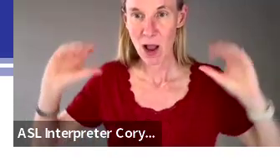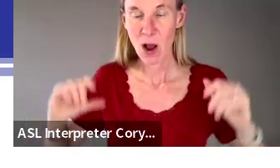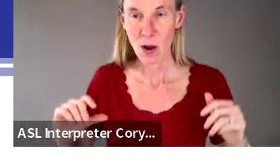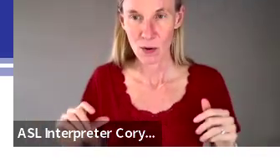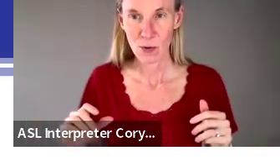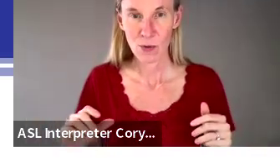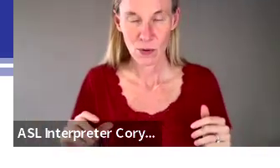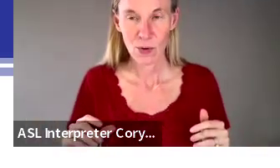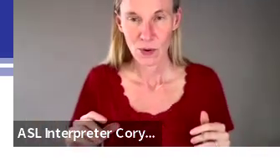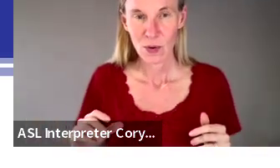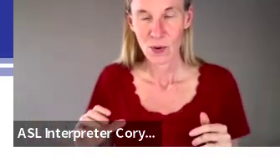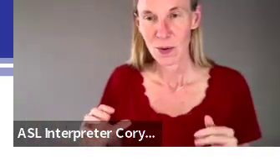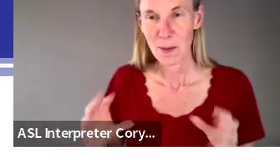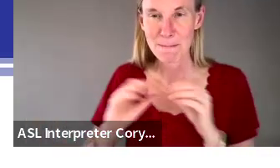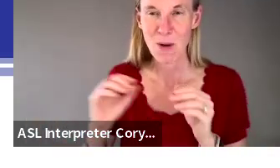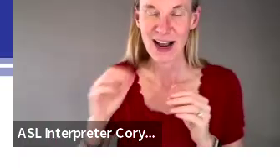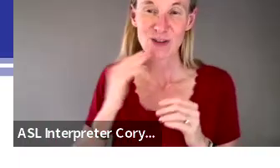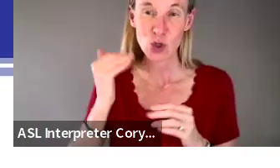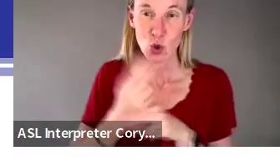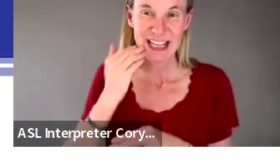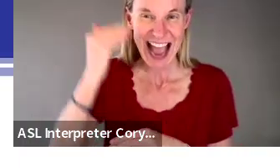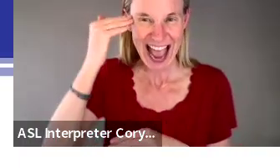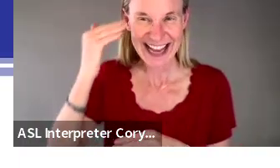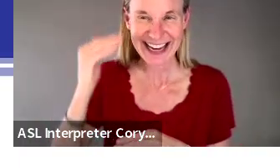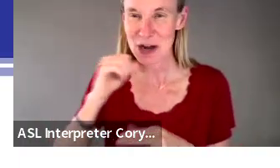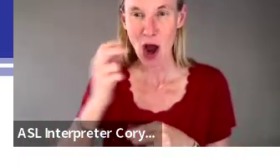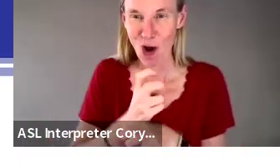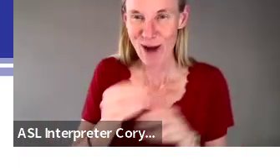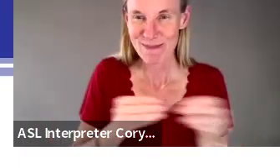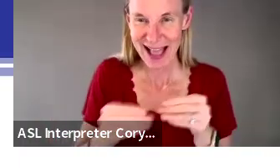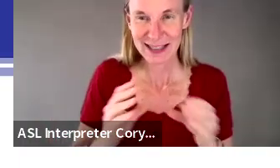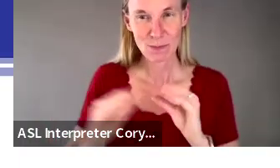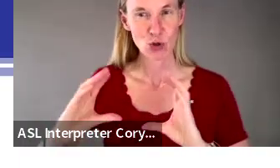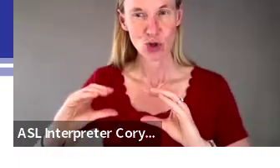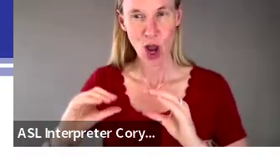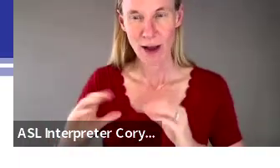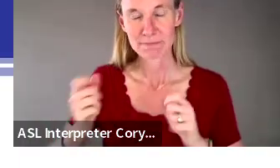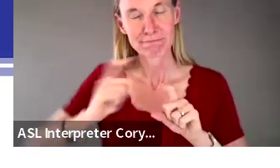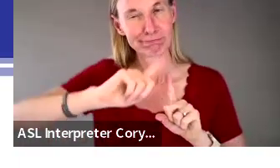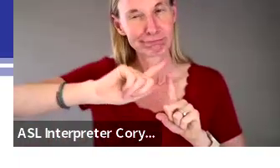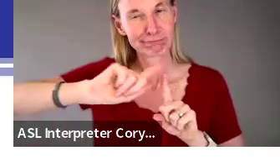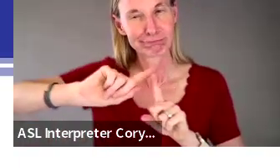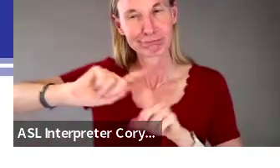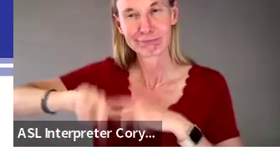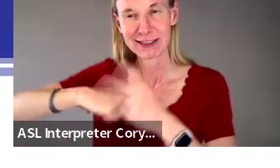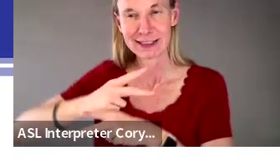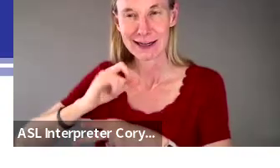hard plastic, they're softer, so you don't get hurt. Many, many, many types of switches,